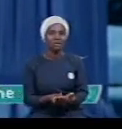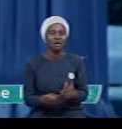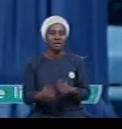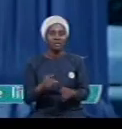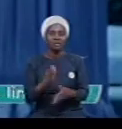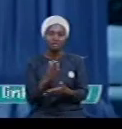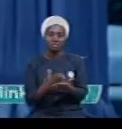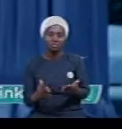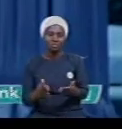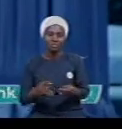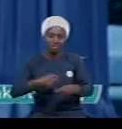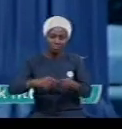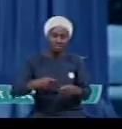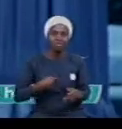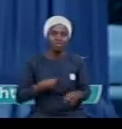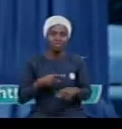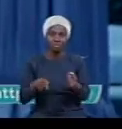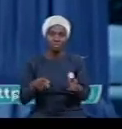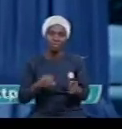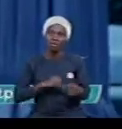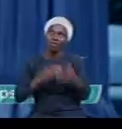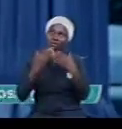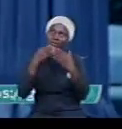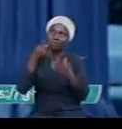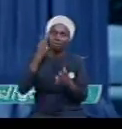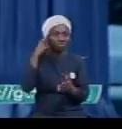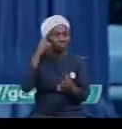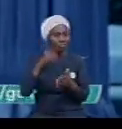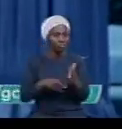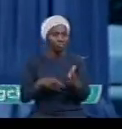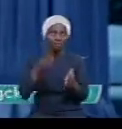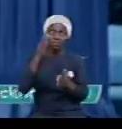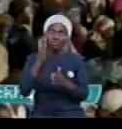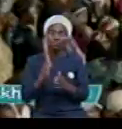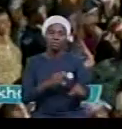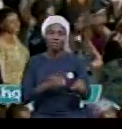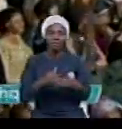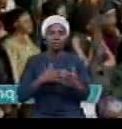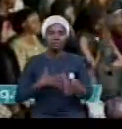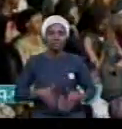mo dupe lowo olorun fun to olorun se ninu aye mi e ba mi ki hallelujah